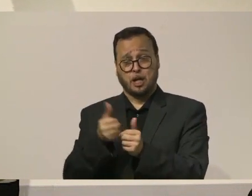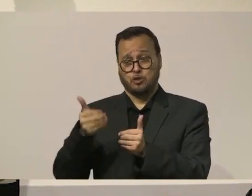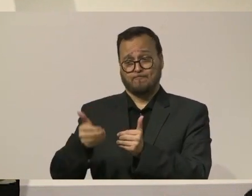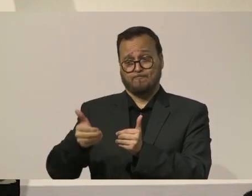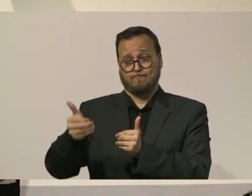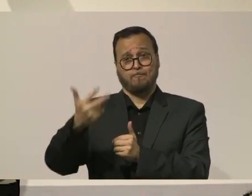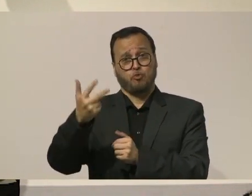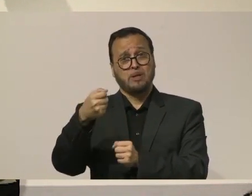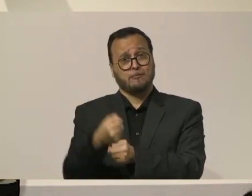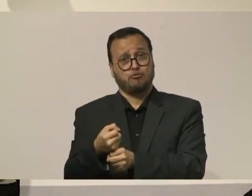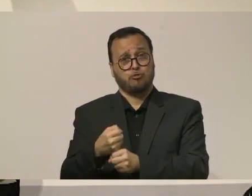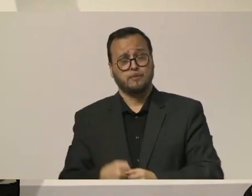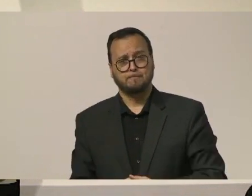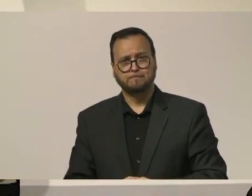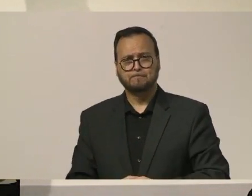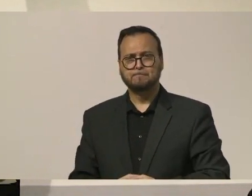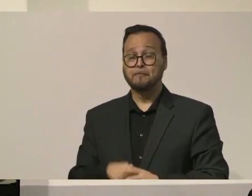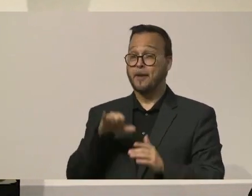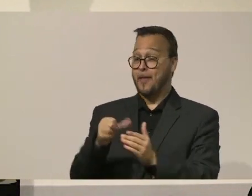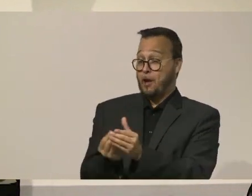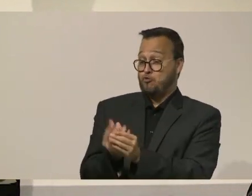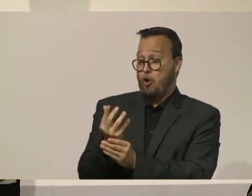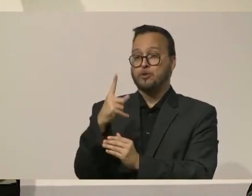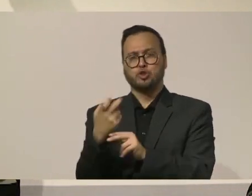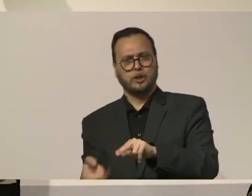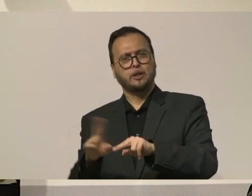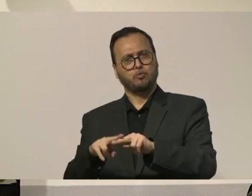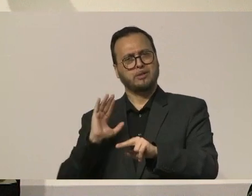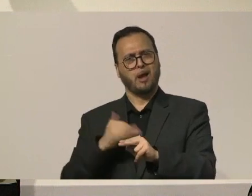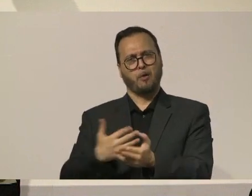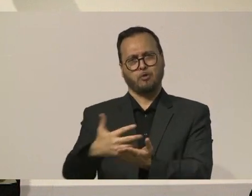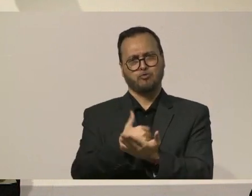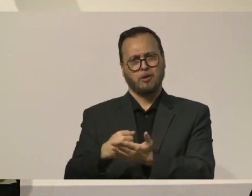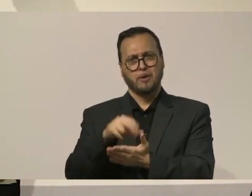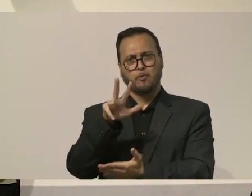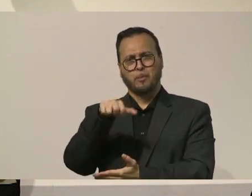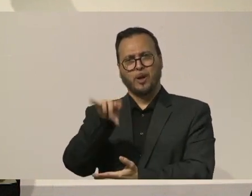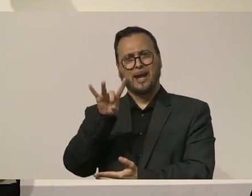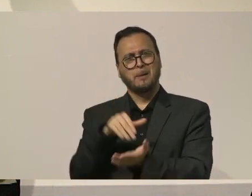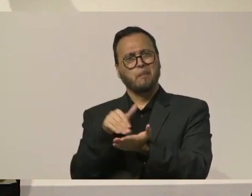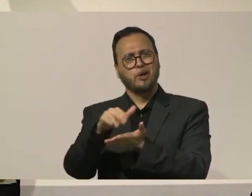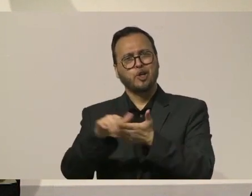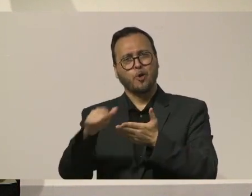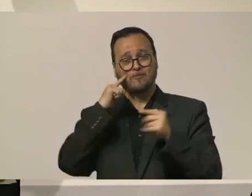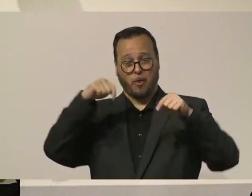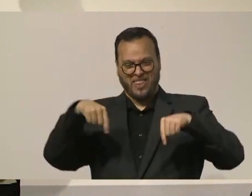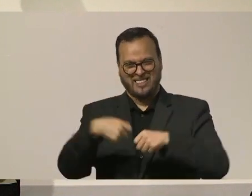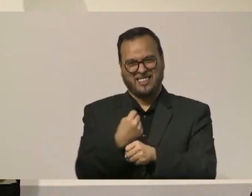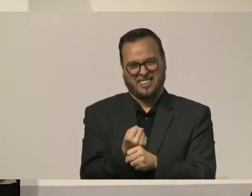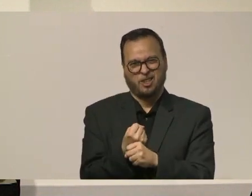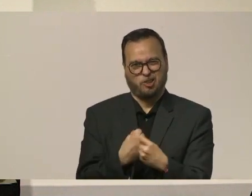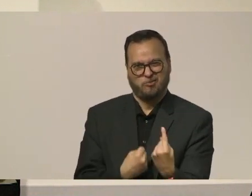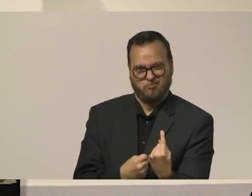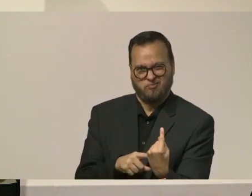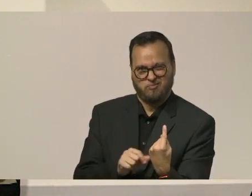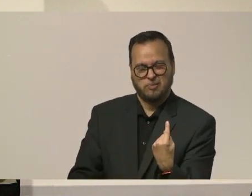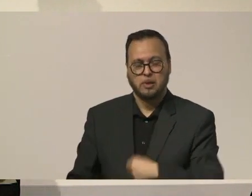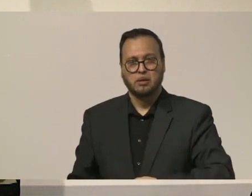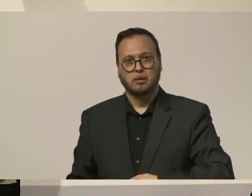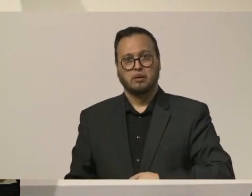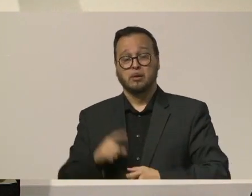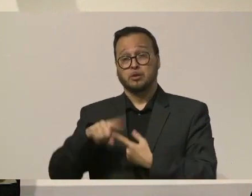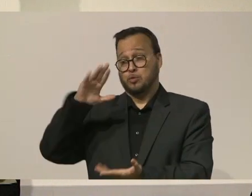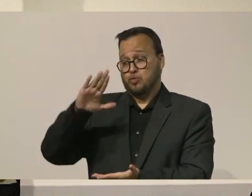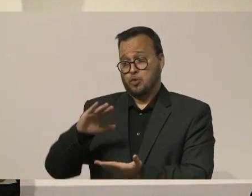following 3 years. Now, this growth should increase our revenue by $3.8 million this year alone. To reduce